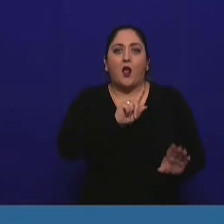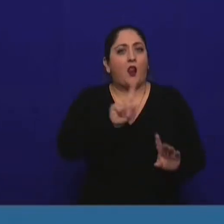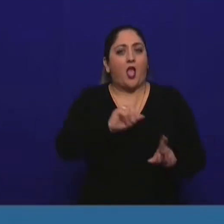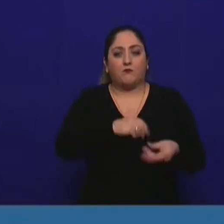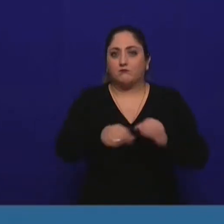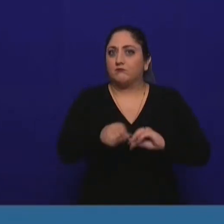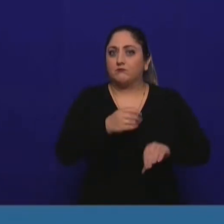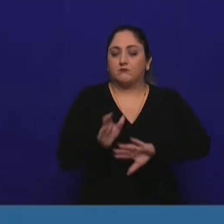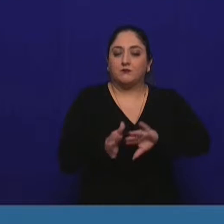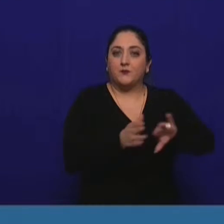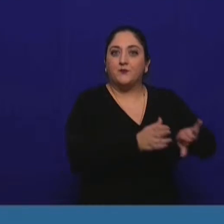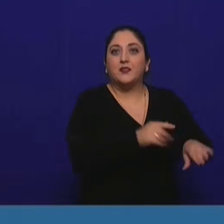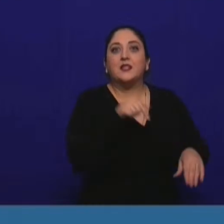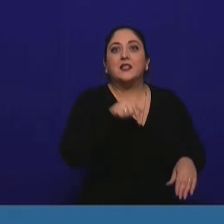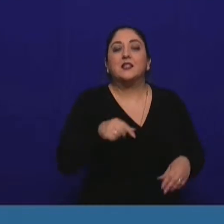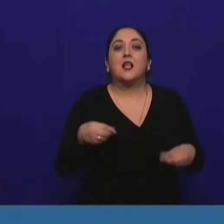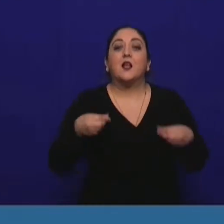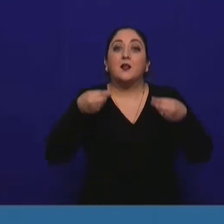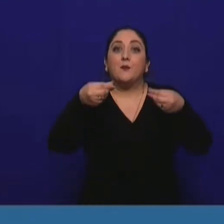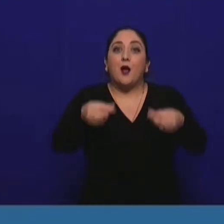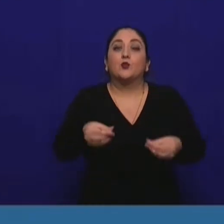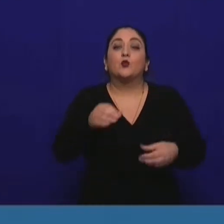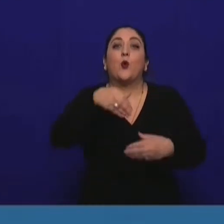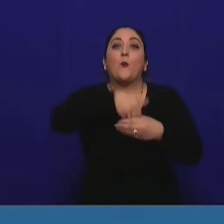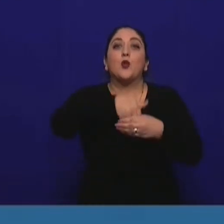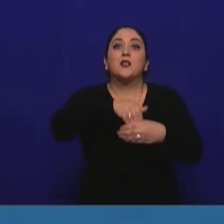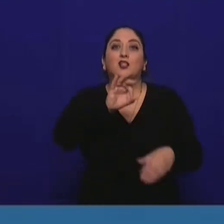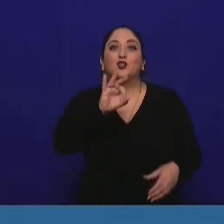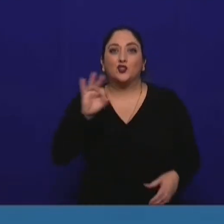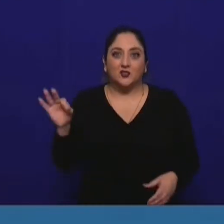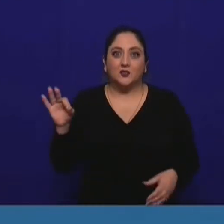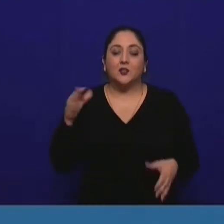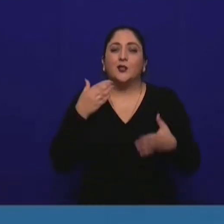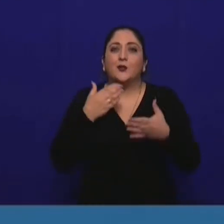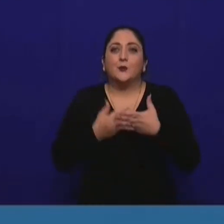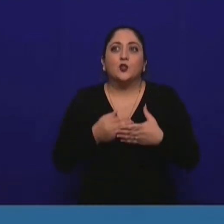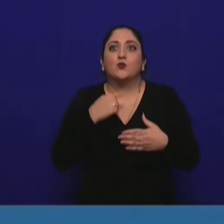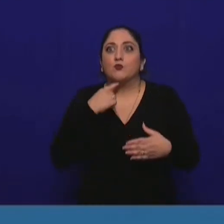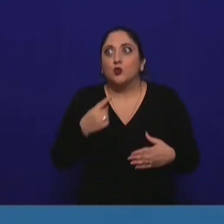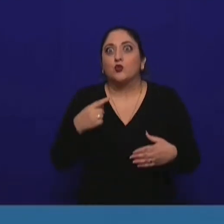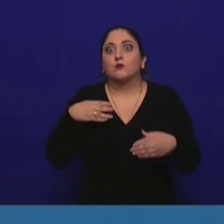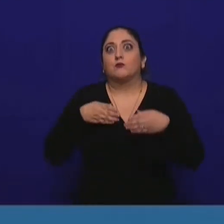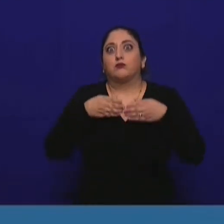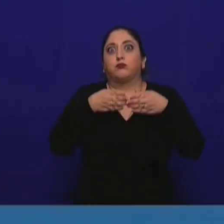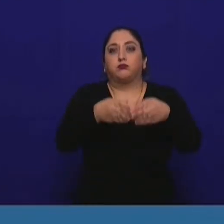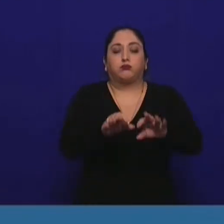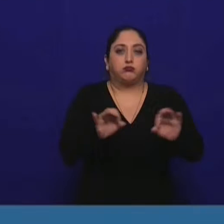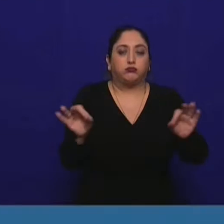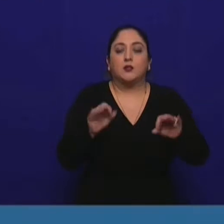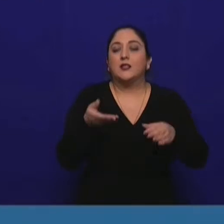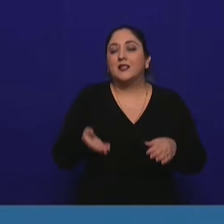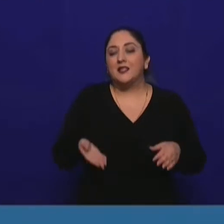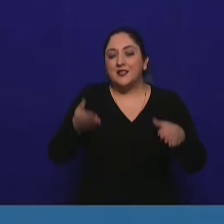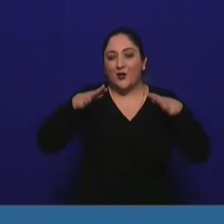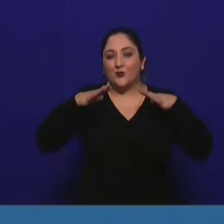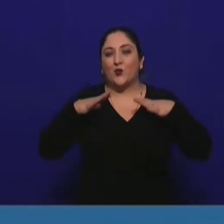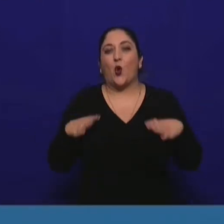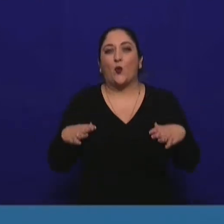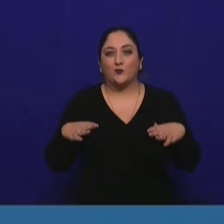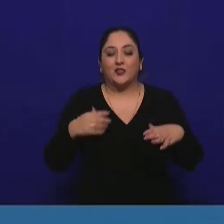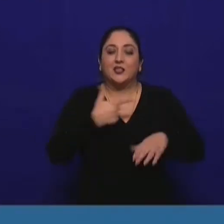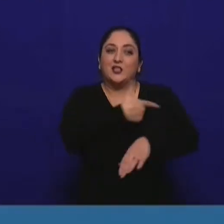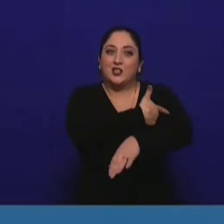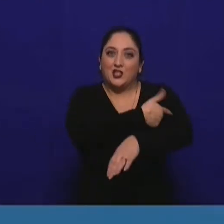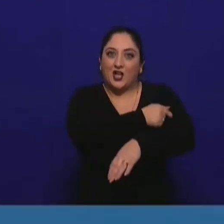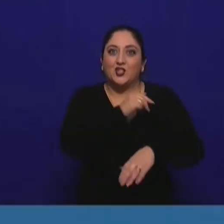l-appuntament ħanibatulkom appuntament ieħor biex hekk ikunu iktar għal kumdità tagħkom u tirċievu it-tilqima